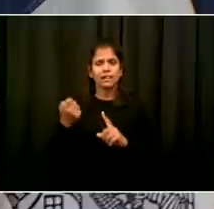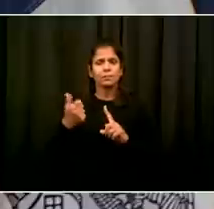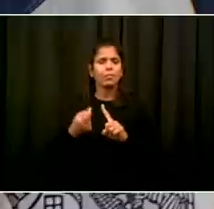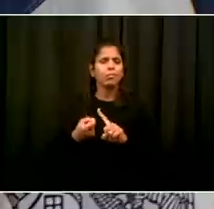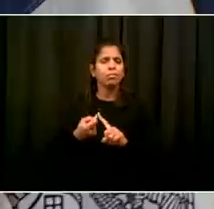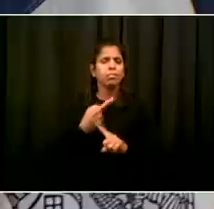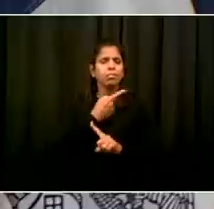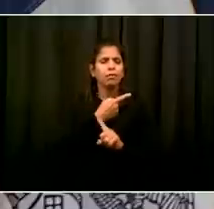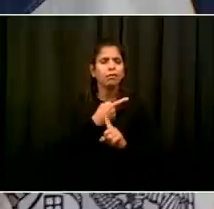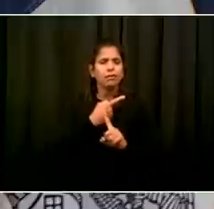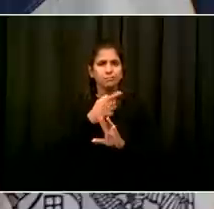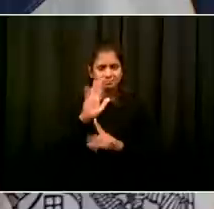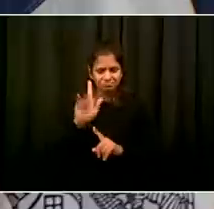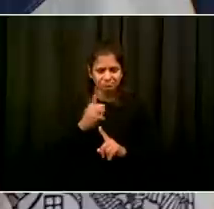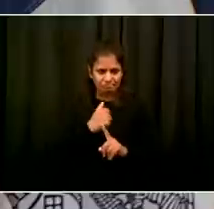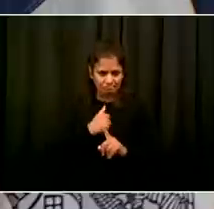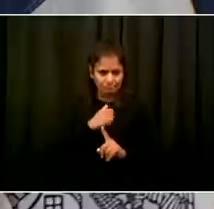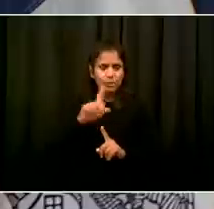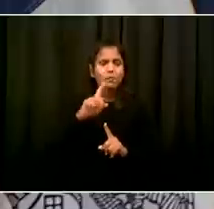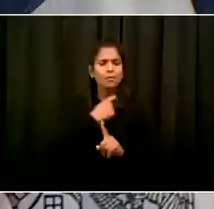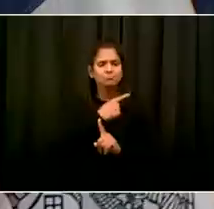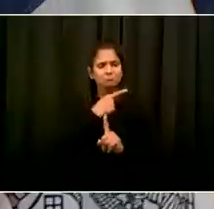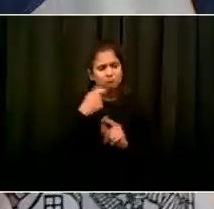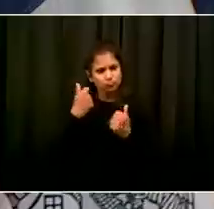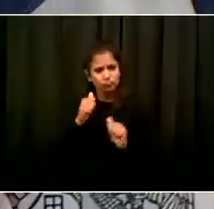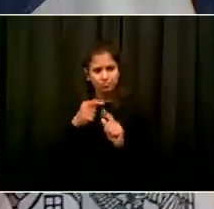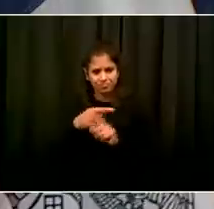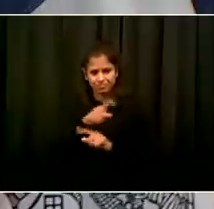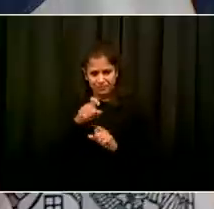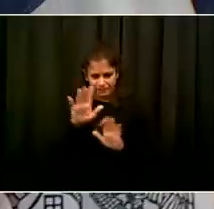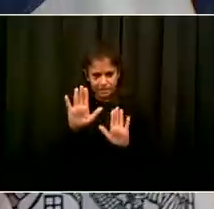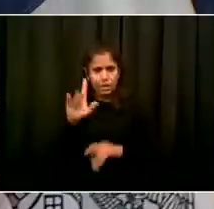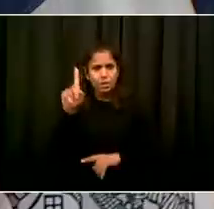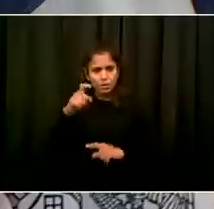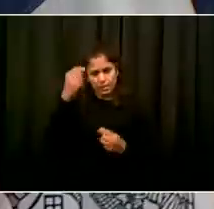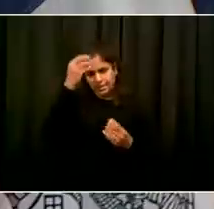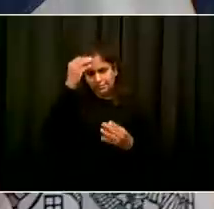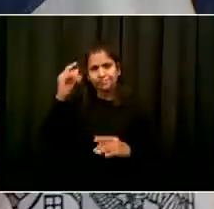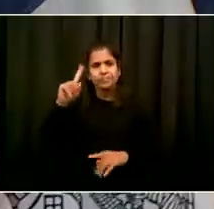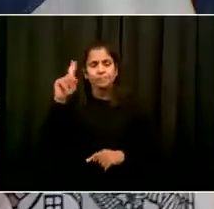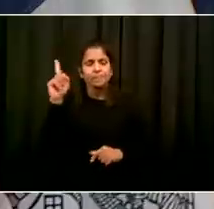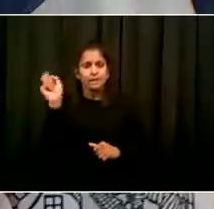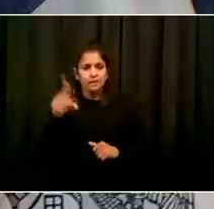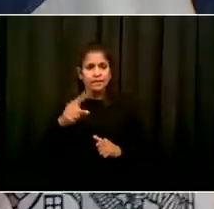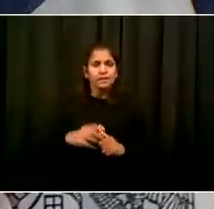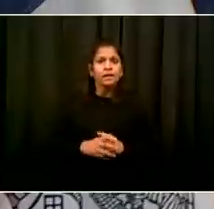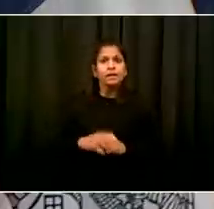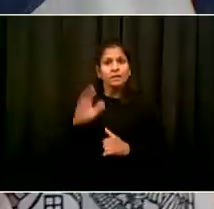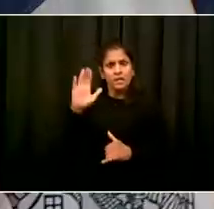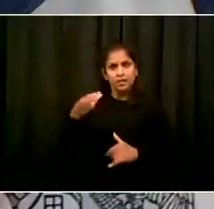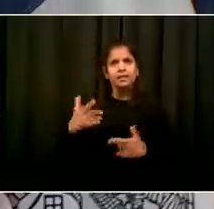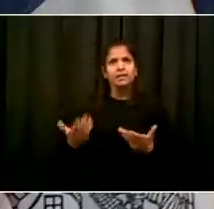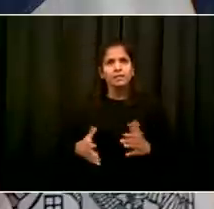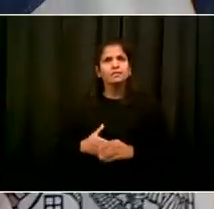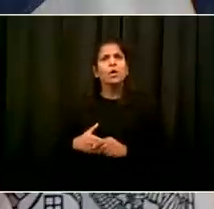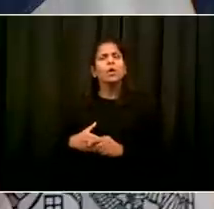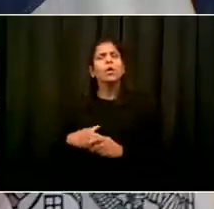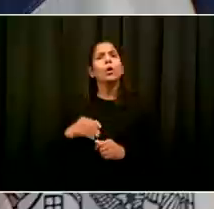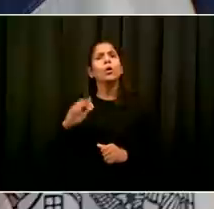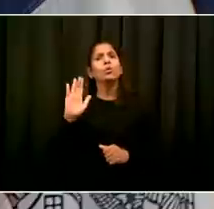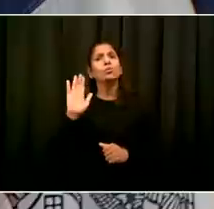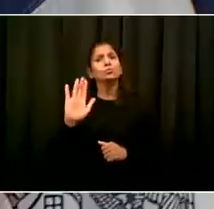refine strategies for containing this latest flare up, has any thought been given